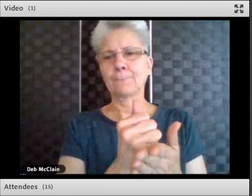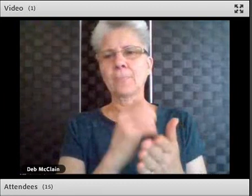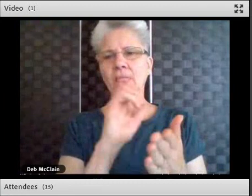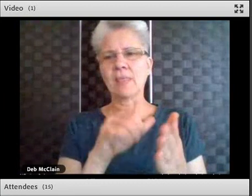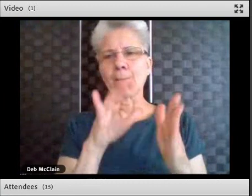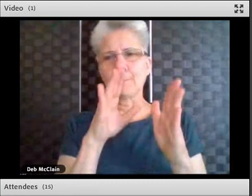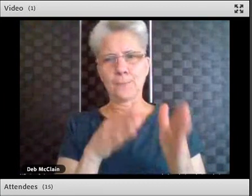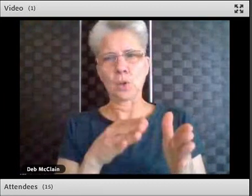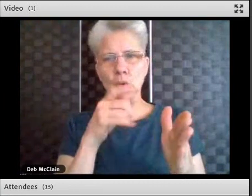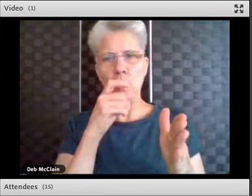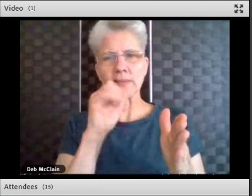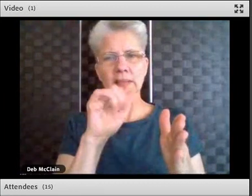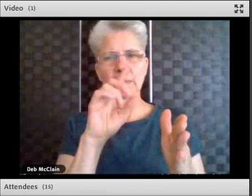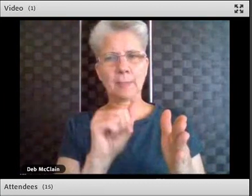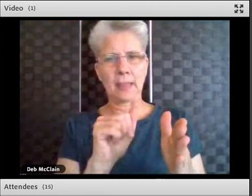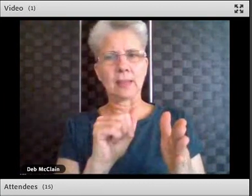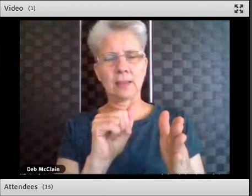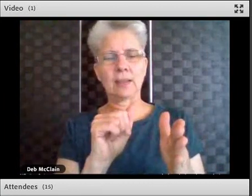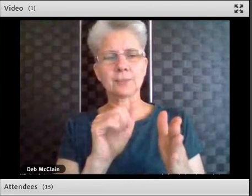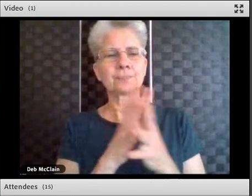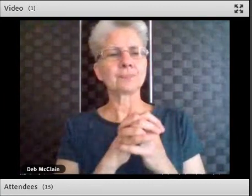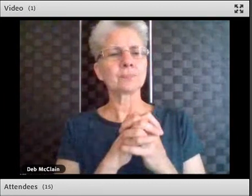your patron who has a disability.